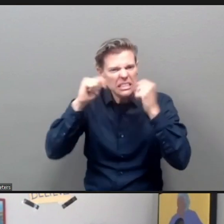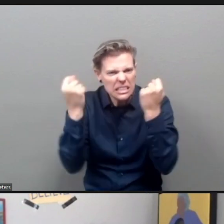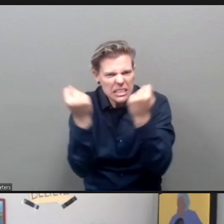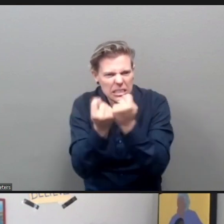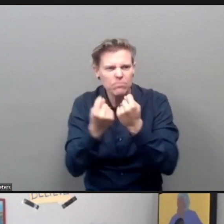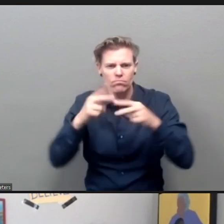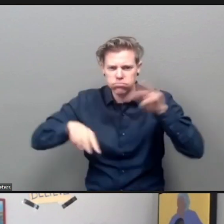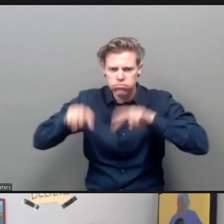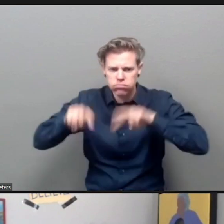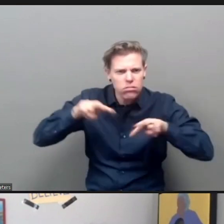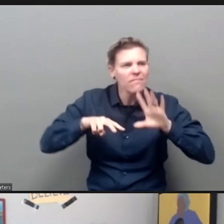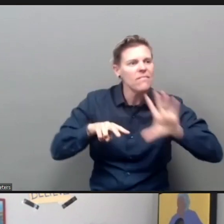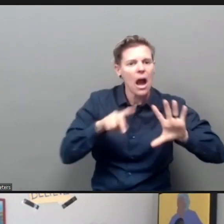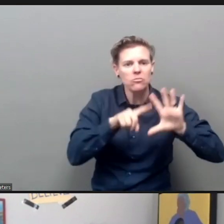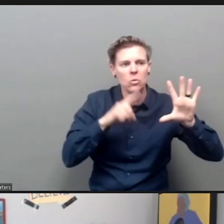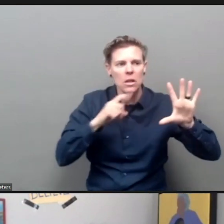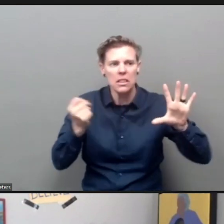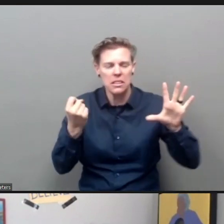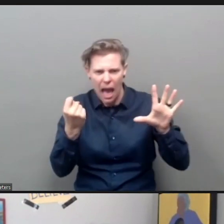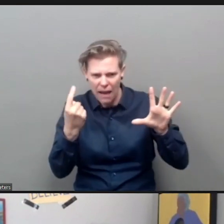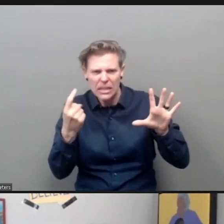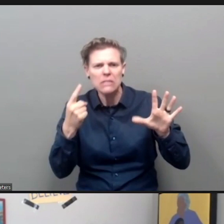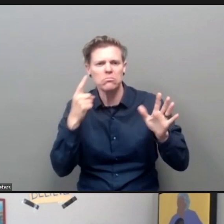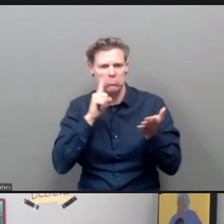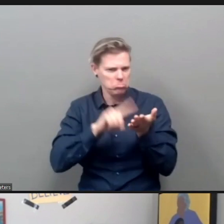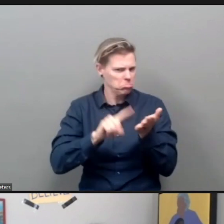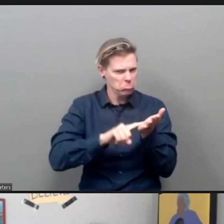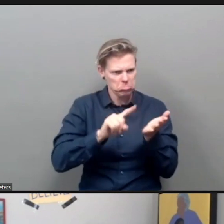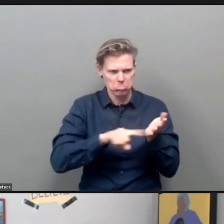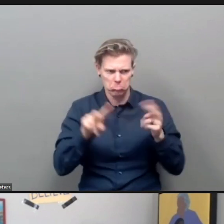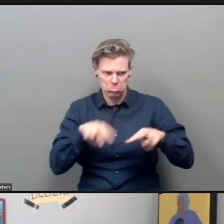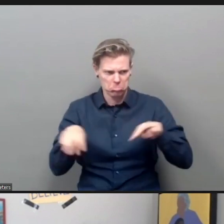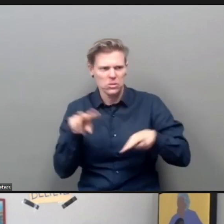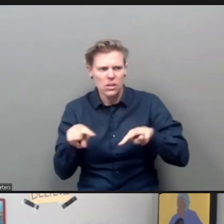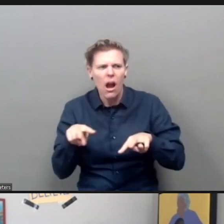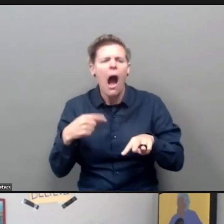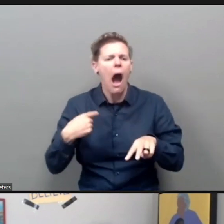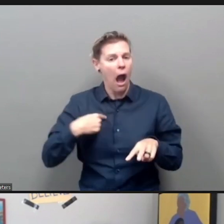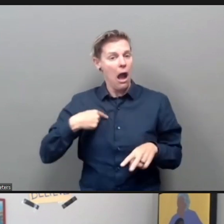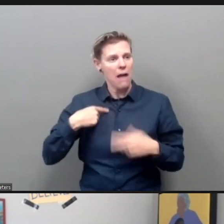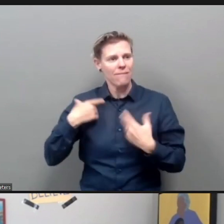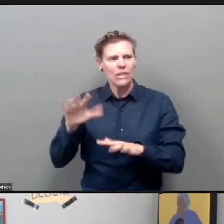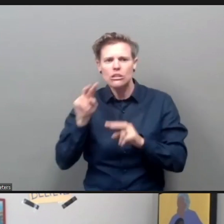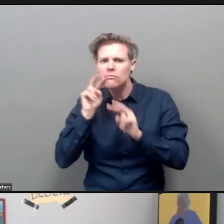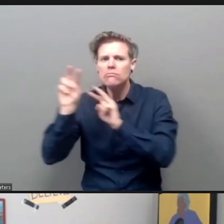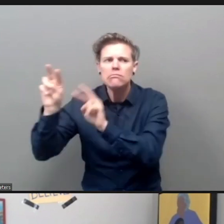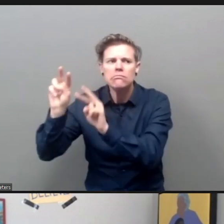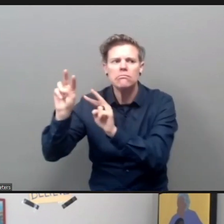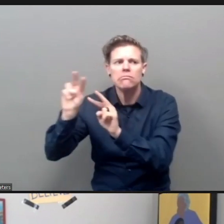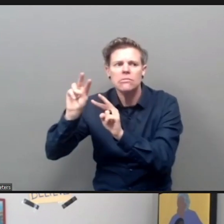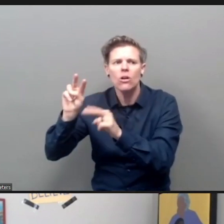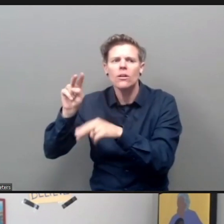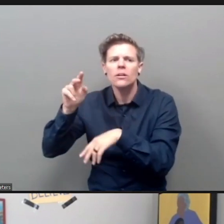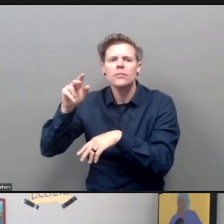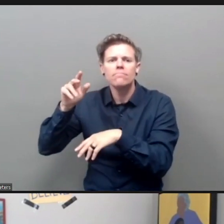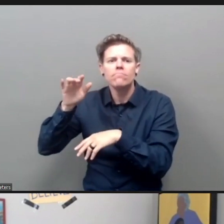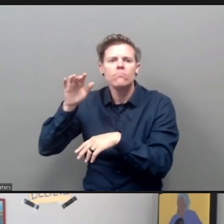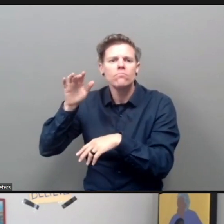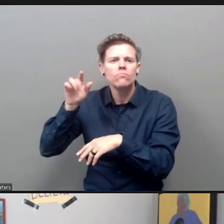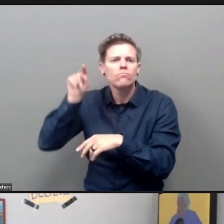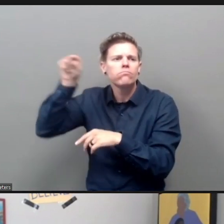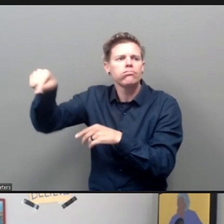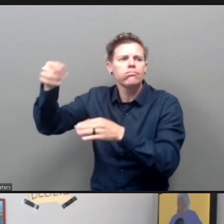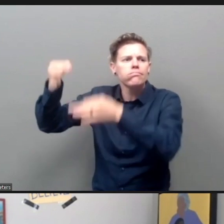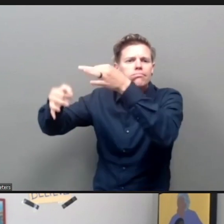Vaccines and Related Biological Products Advisory Committee and tried to watch the hearings. And I'm wondering if the MAT talked